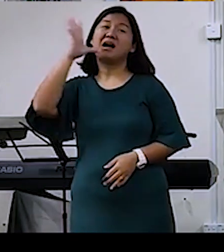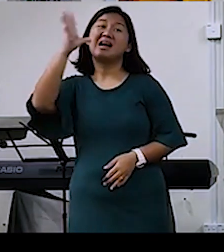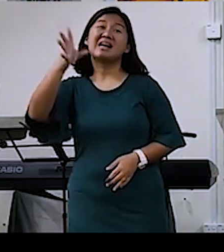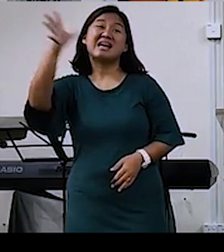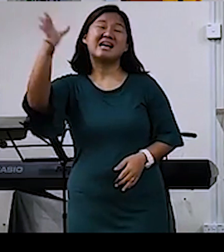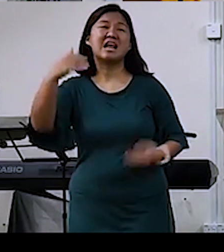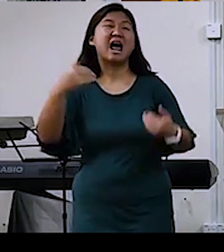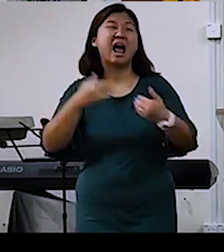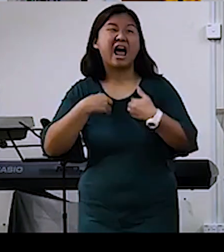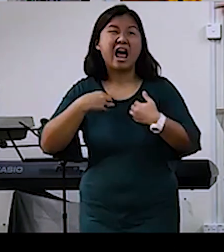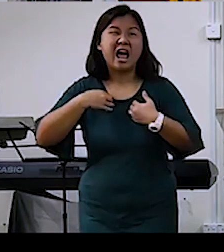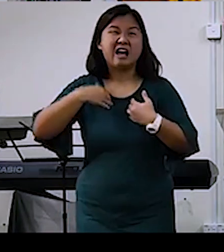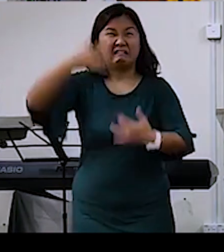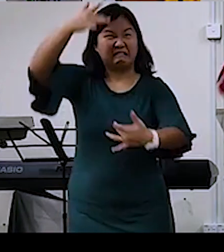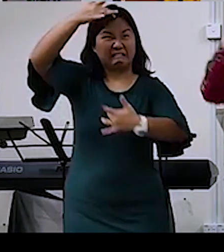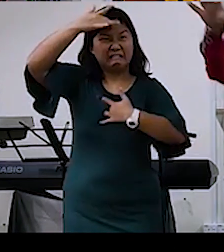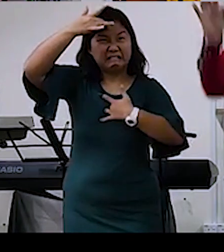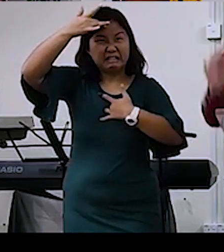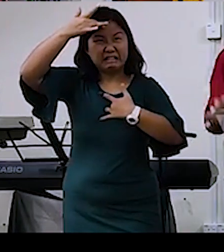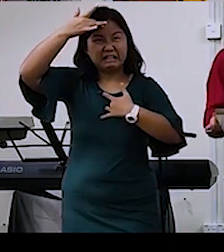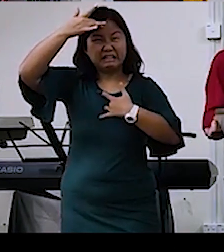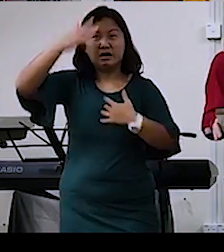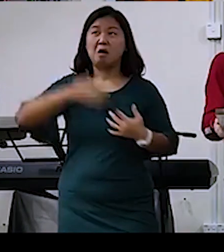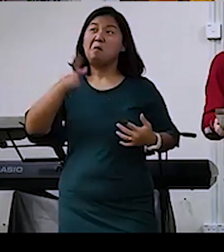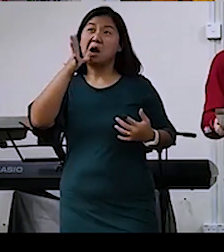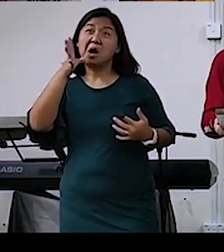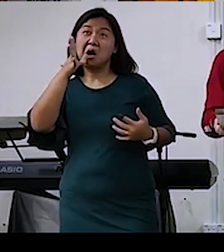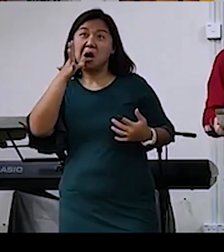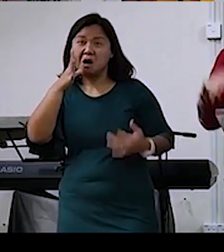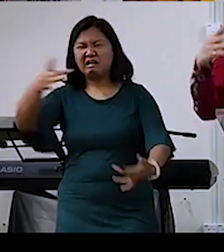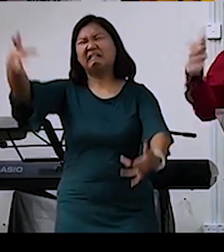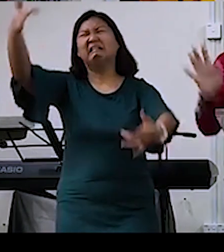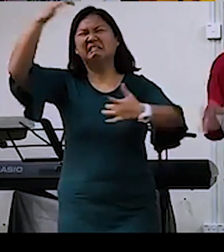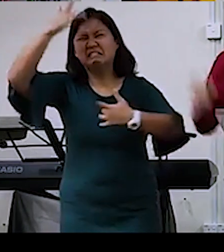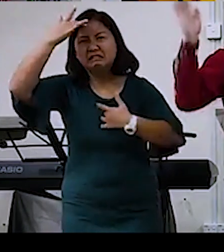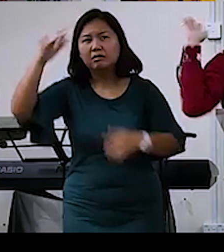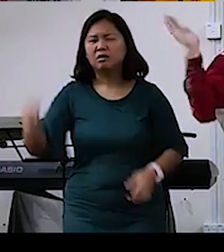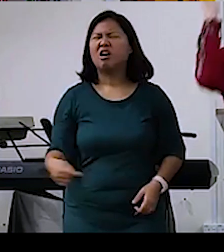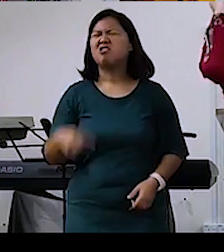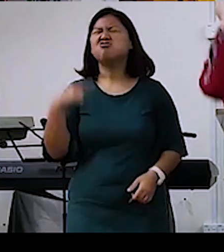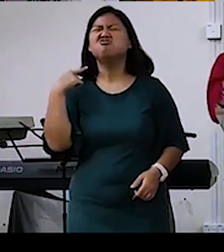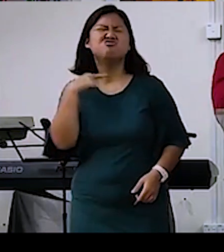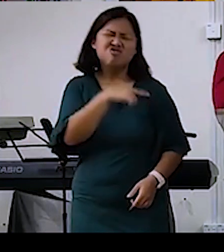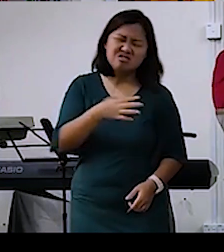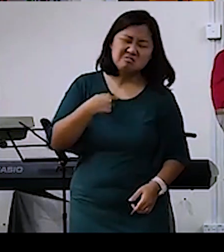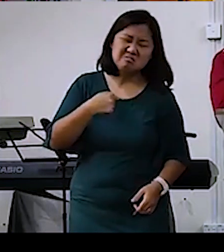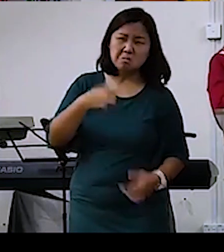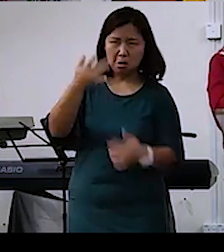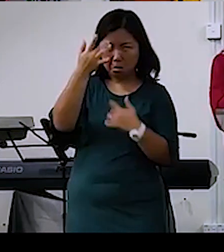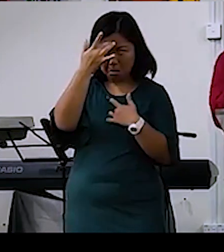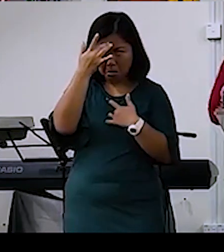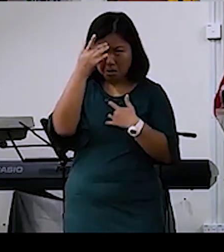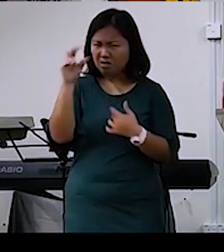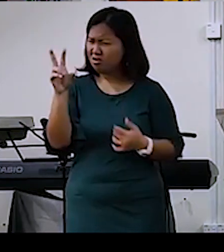got cancer, my mother got cancer, sure, I also will get cancer. Proudly saying, you need a slap in your face